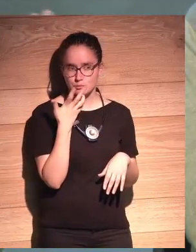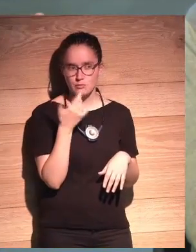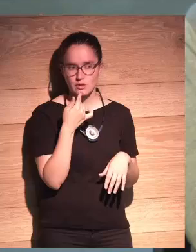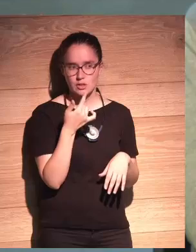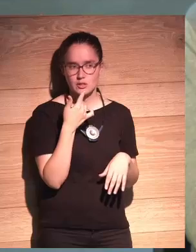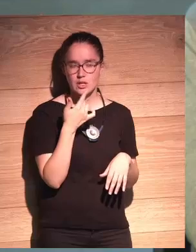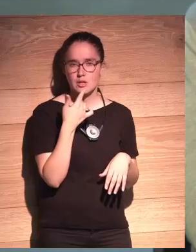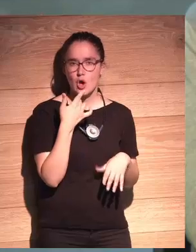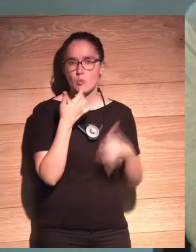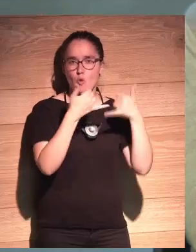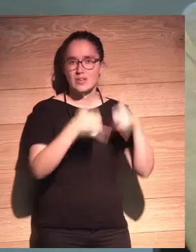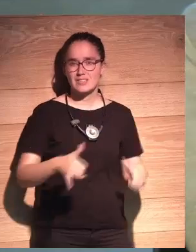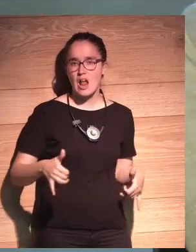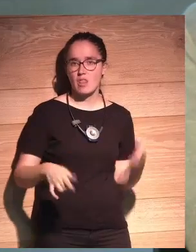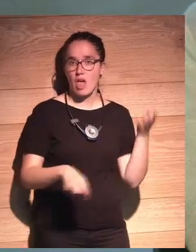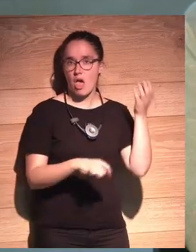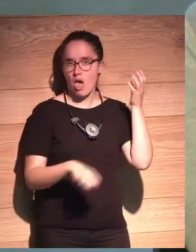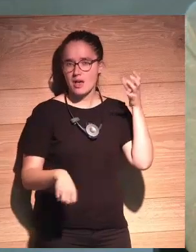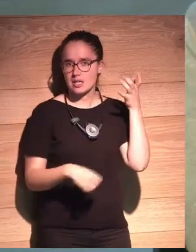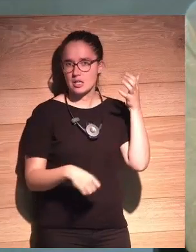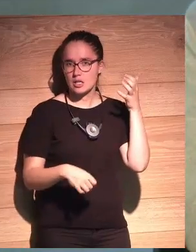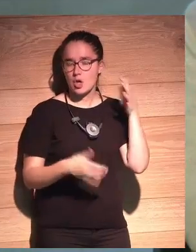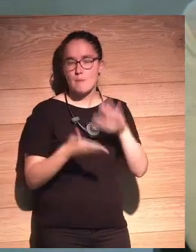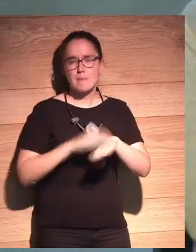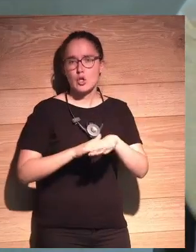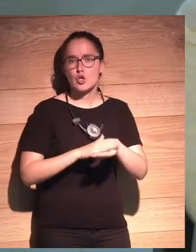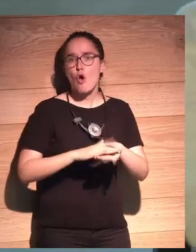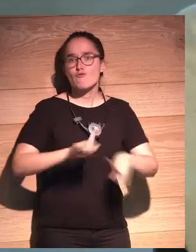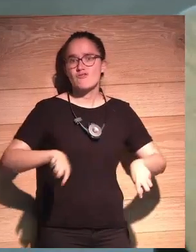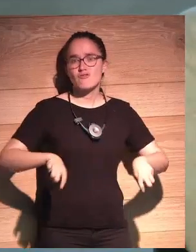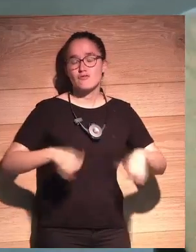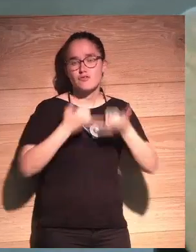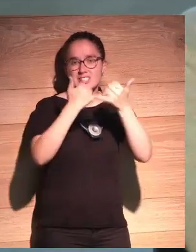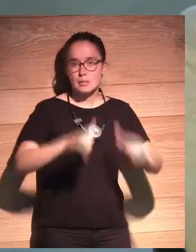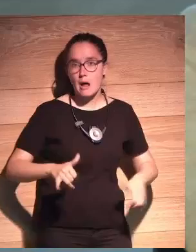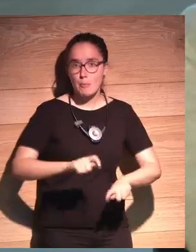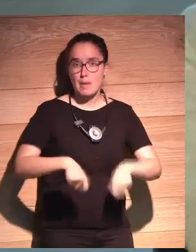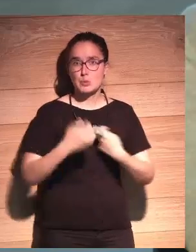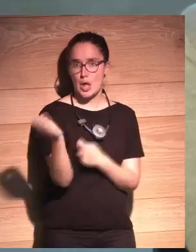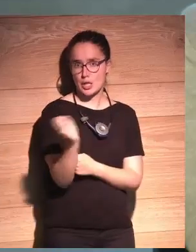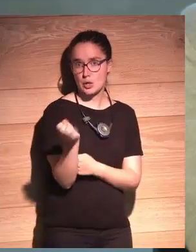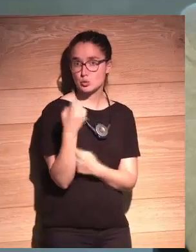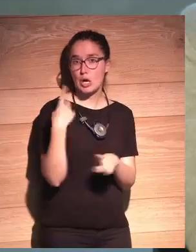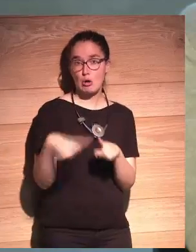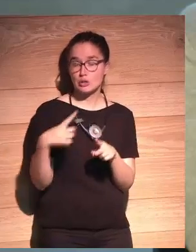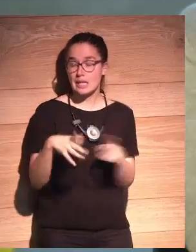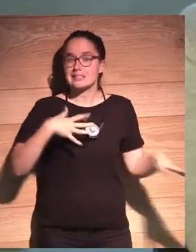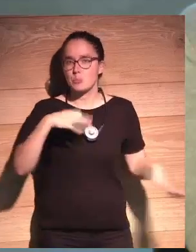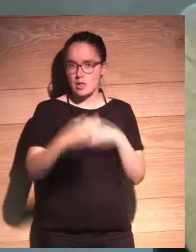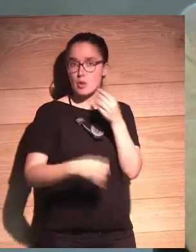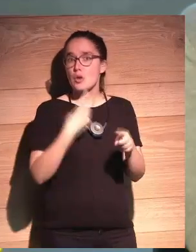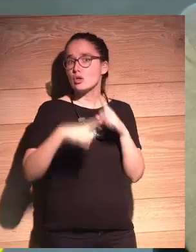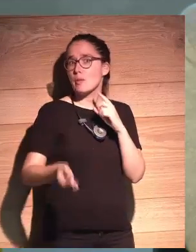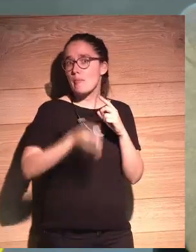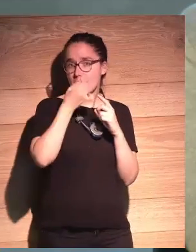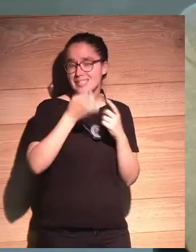example, the set away festivals. I mean, zero waste. He said zero waste festival without